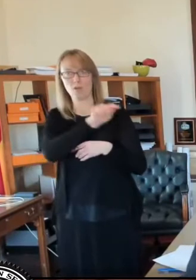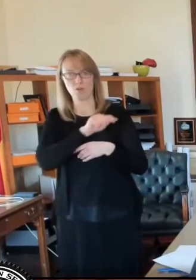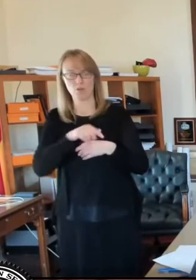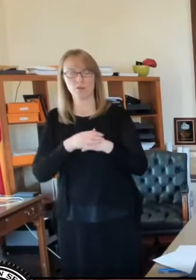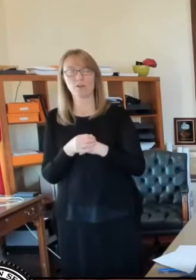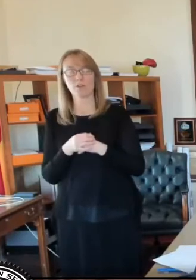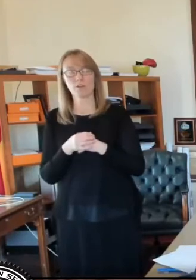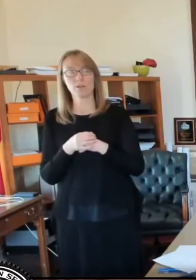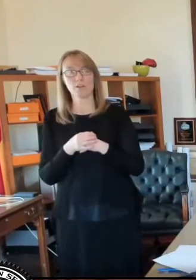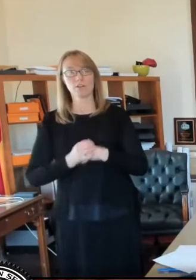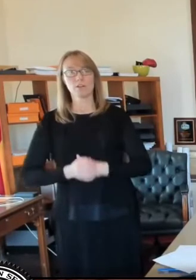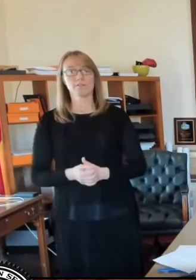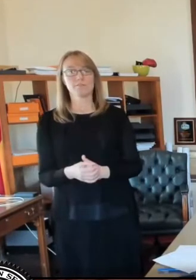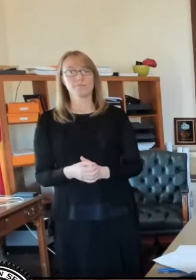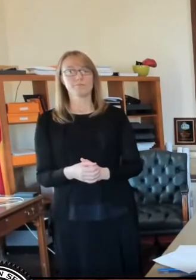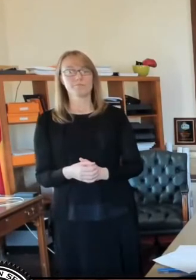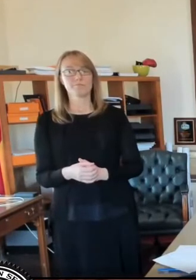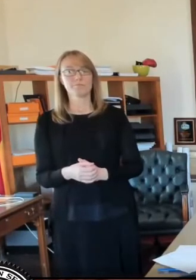in the hospital,